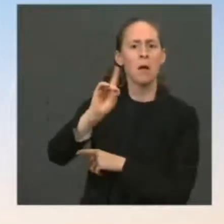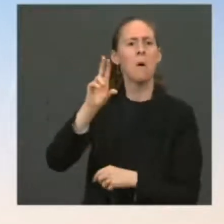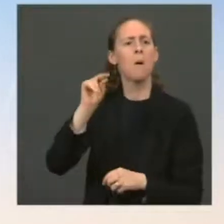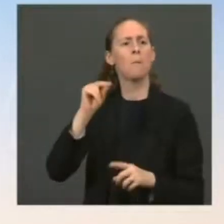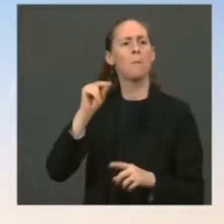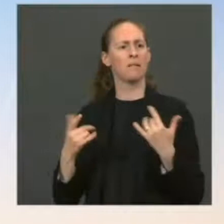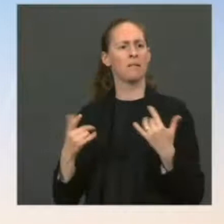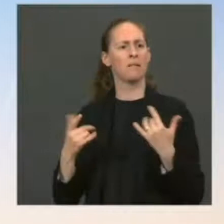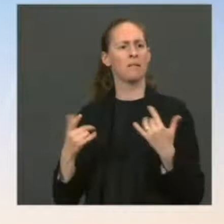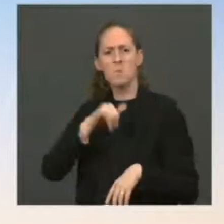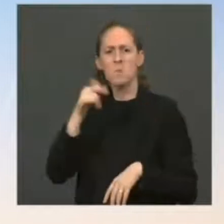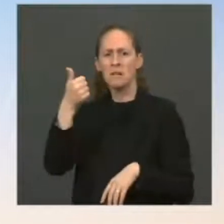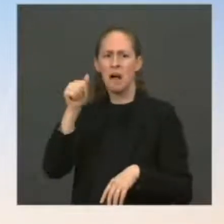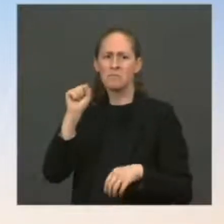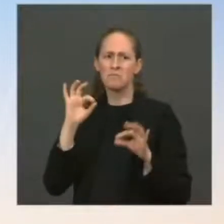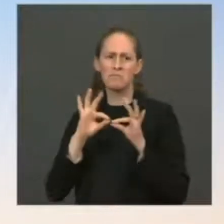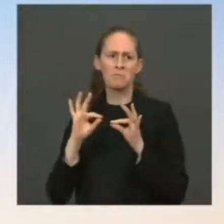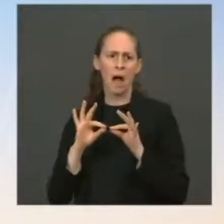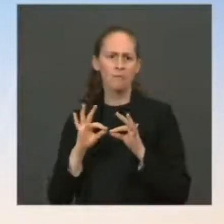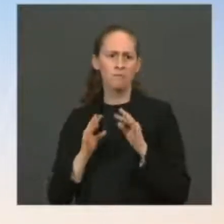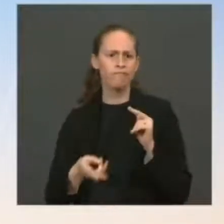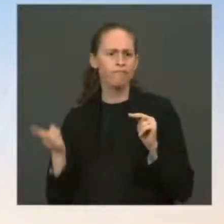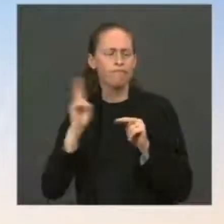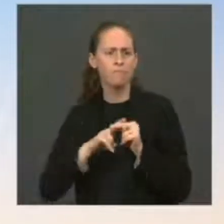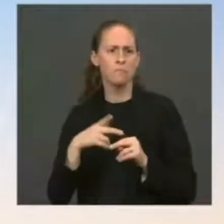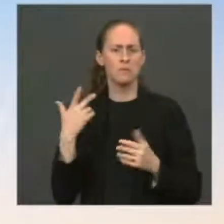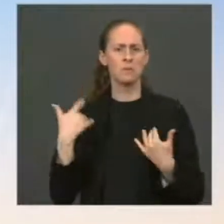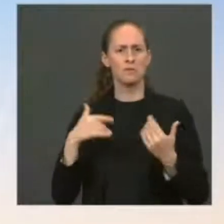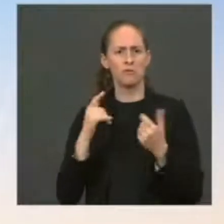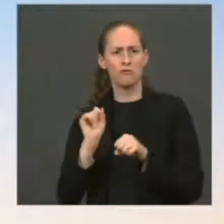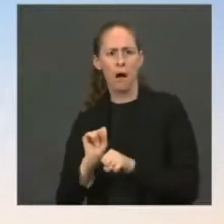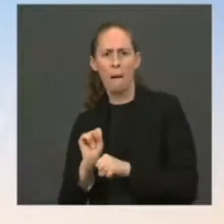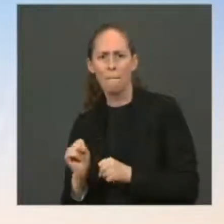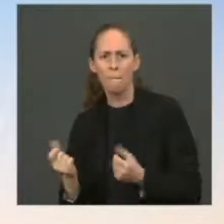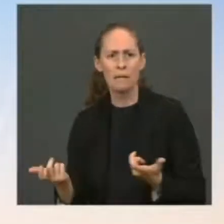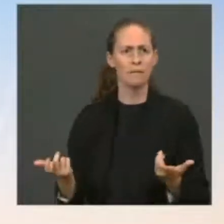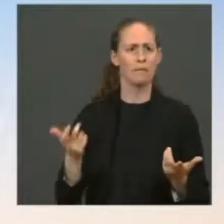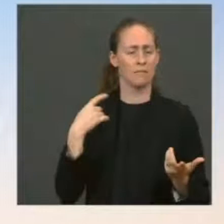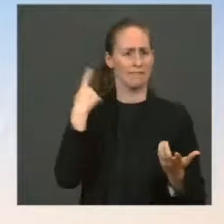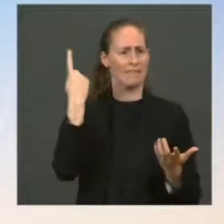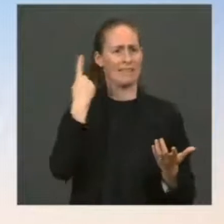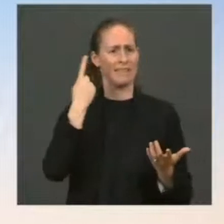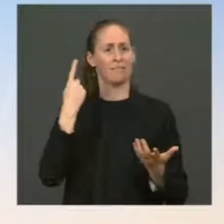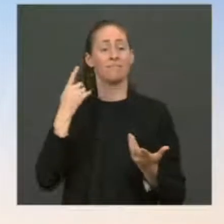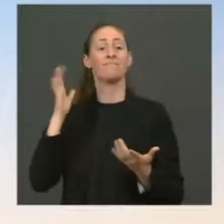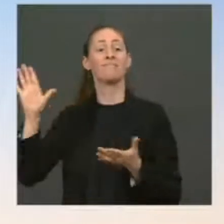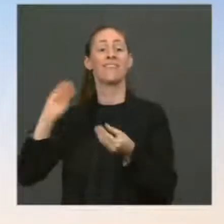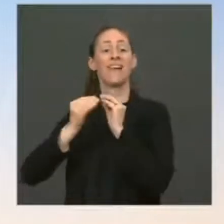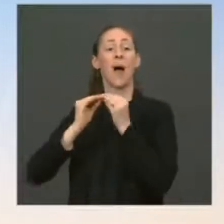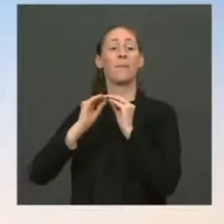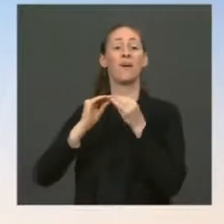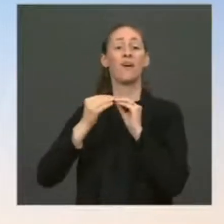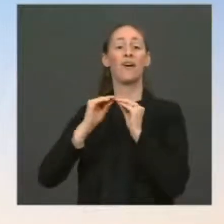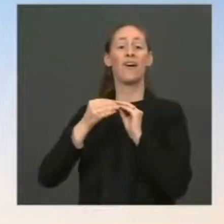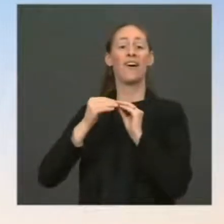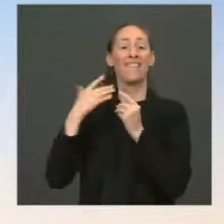jobs report last week. You've seen several issues, and including the president's poll numbers seem to be reflecting that. So how is he viewing all of these challenges that are